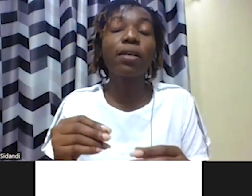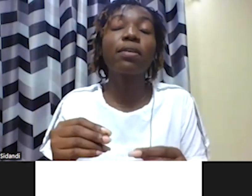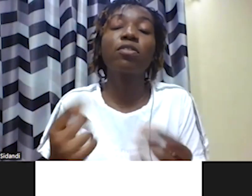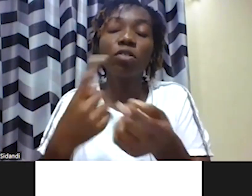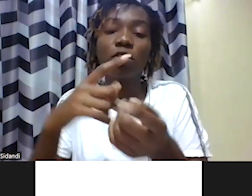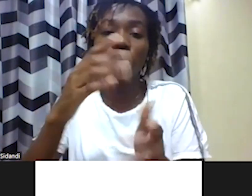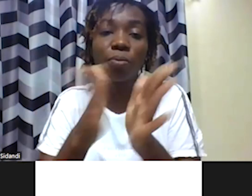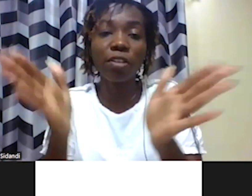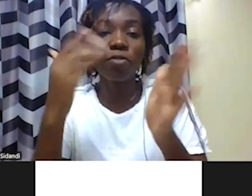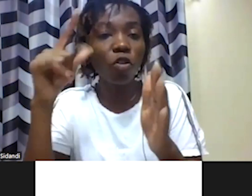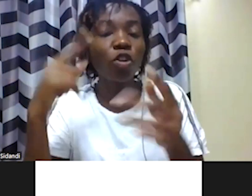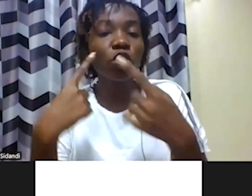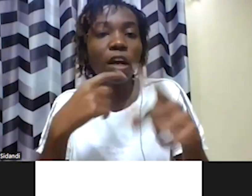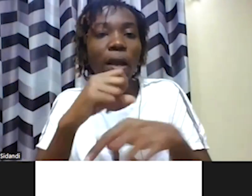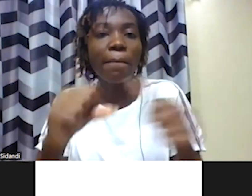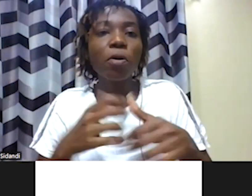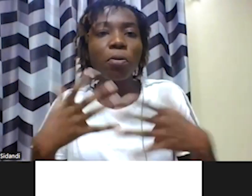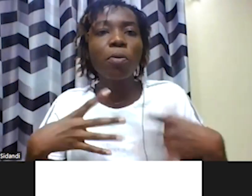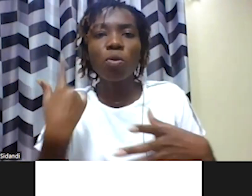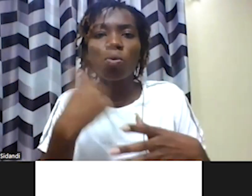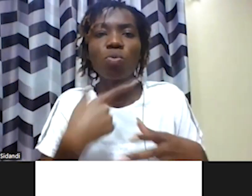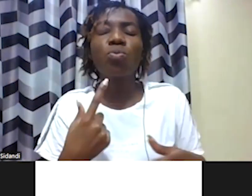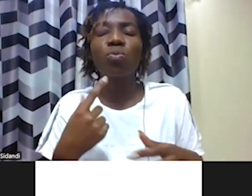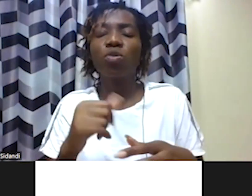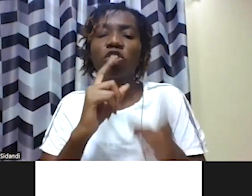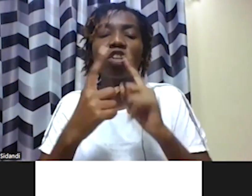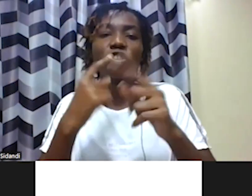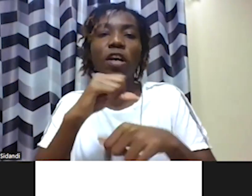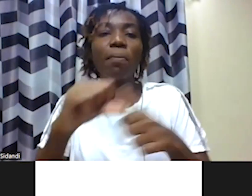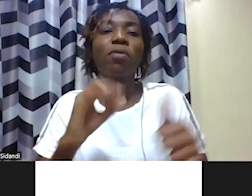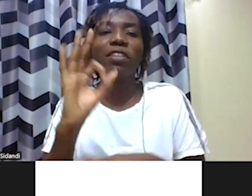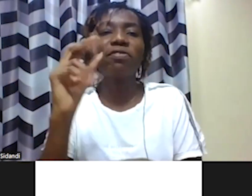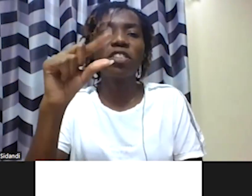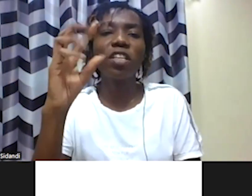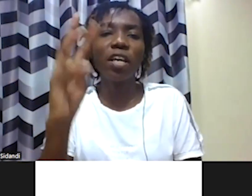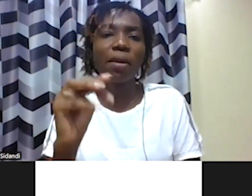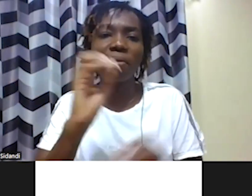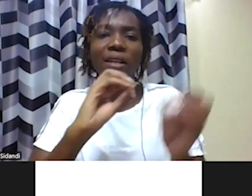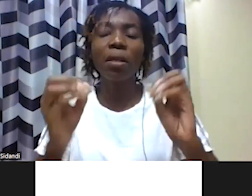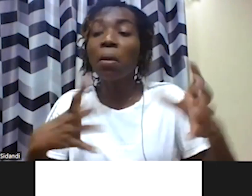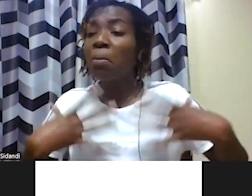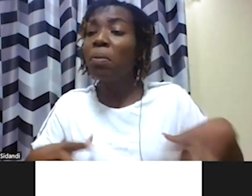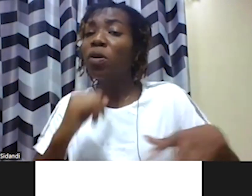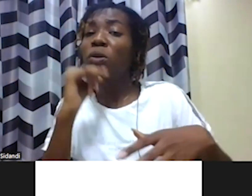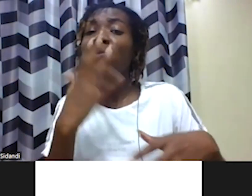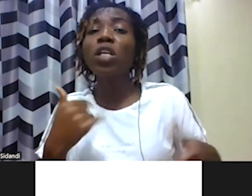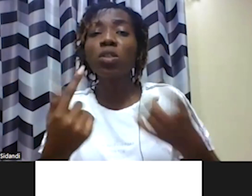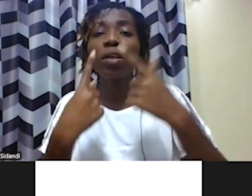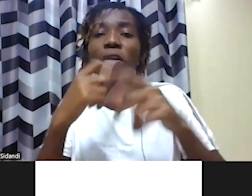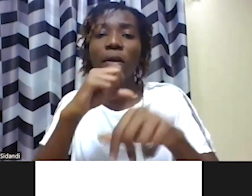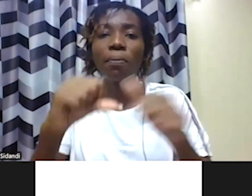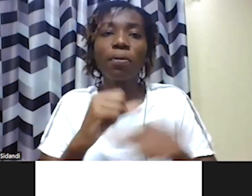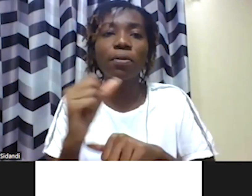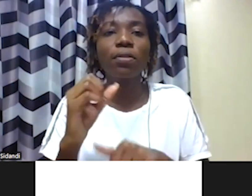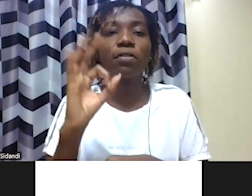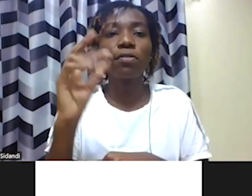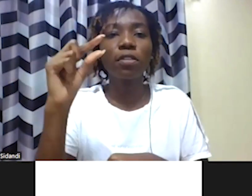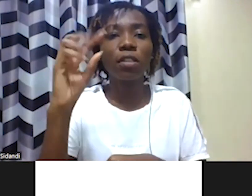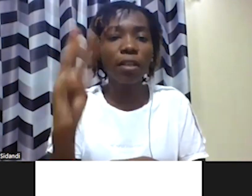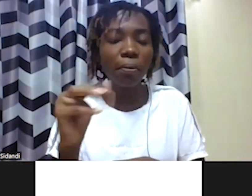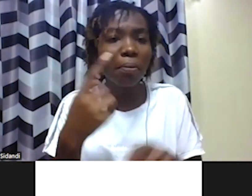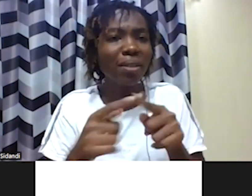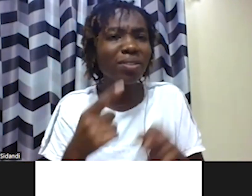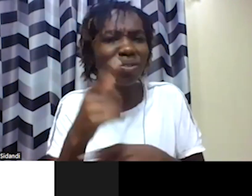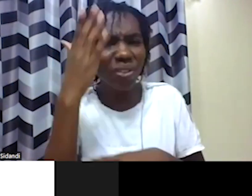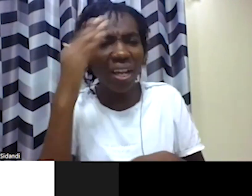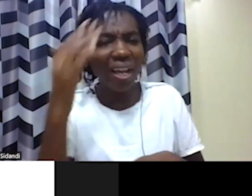untalkables, and that is female genital mutilation, people do not want to talk about the private parts. But these days, do you know that we just